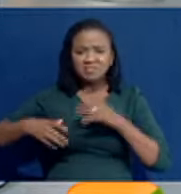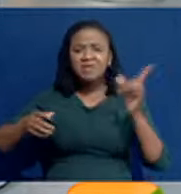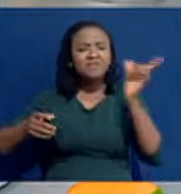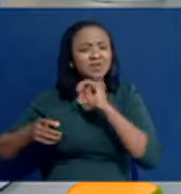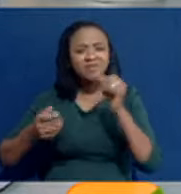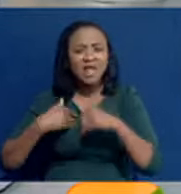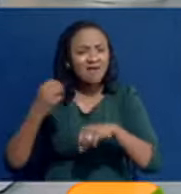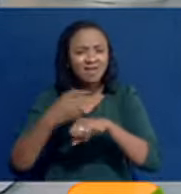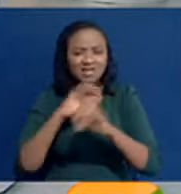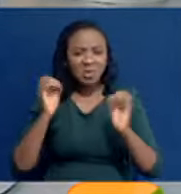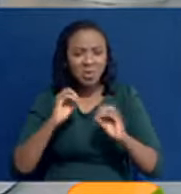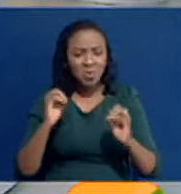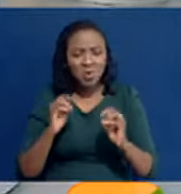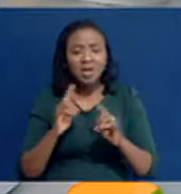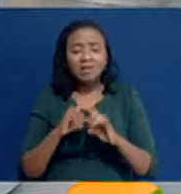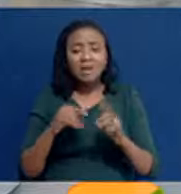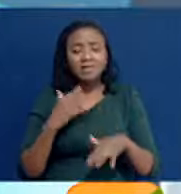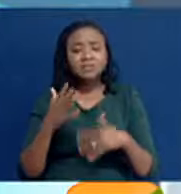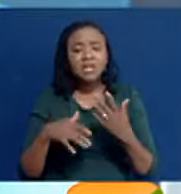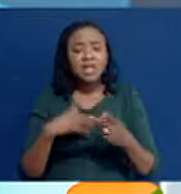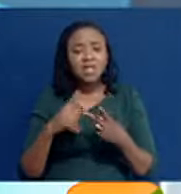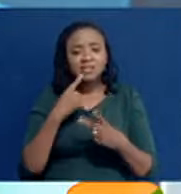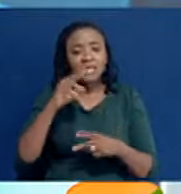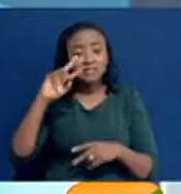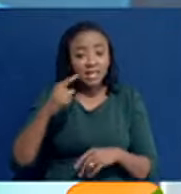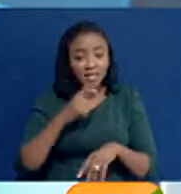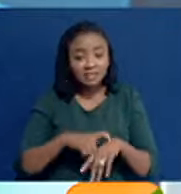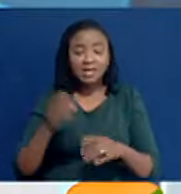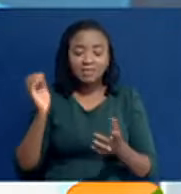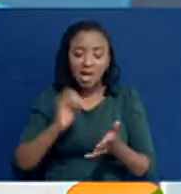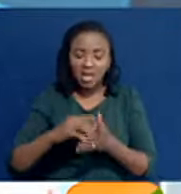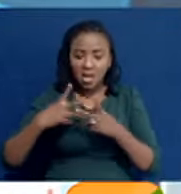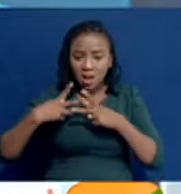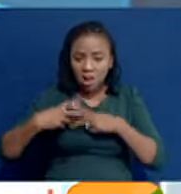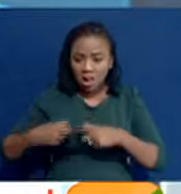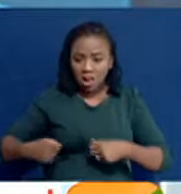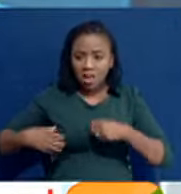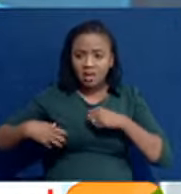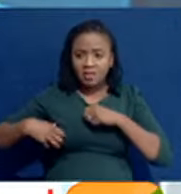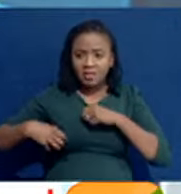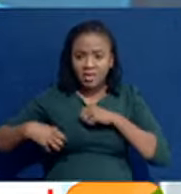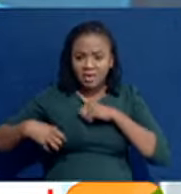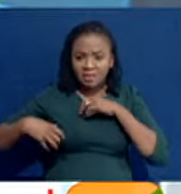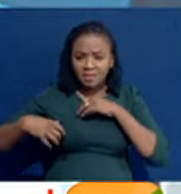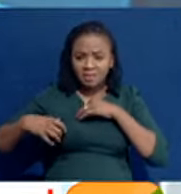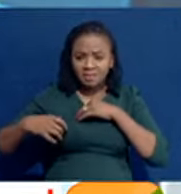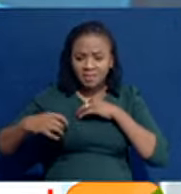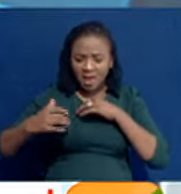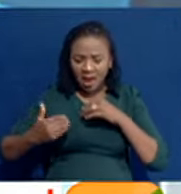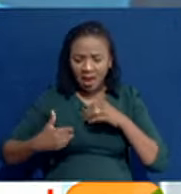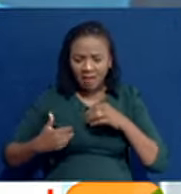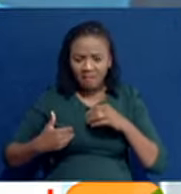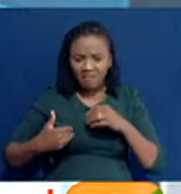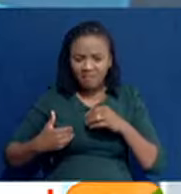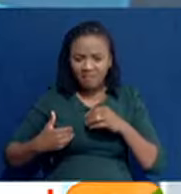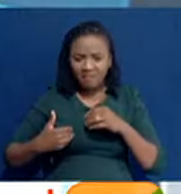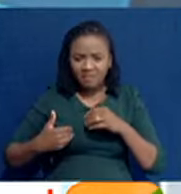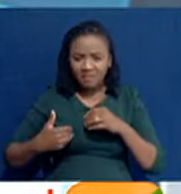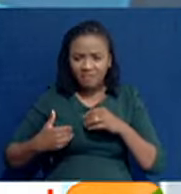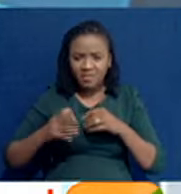still. So that's when they did the, what they call the breast with the, now not